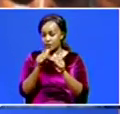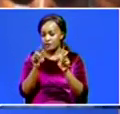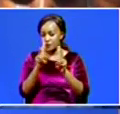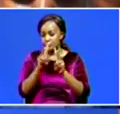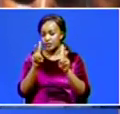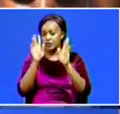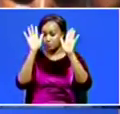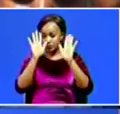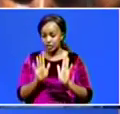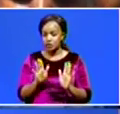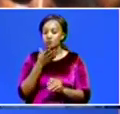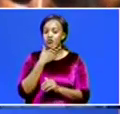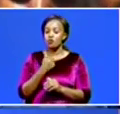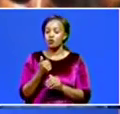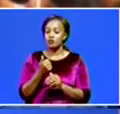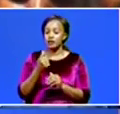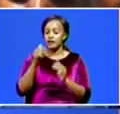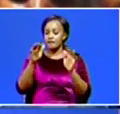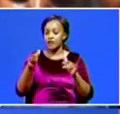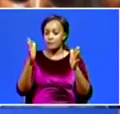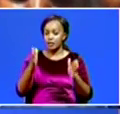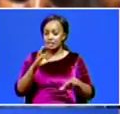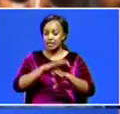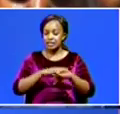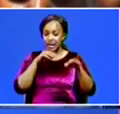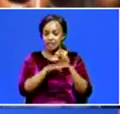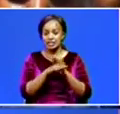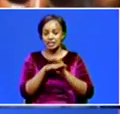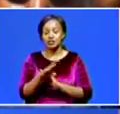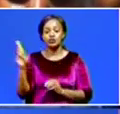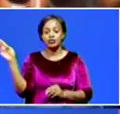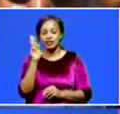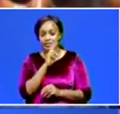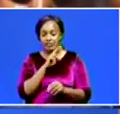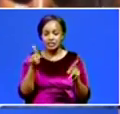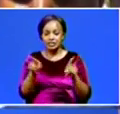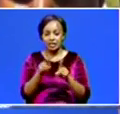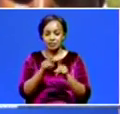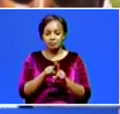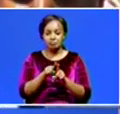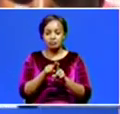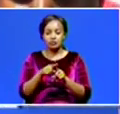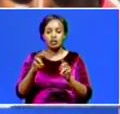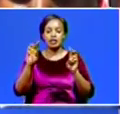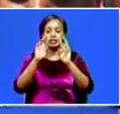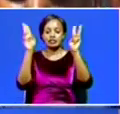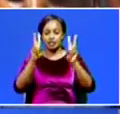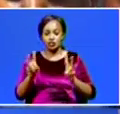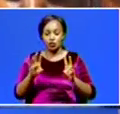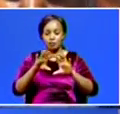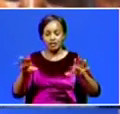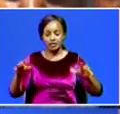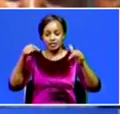make sure that farmers also get access to the risks and the rewards of international markets. In this year, we're